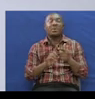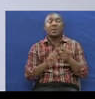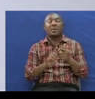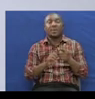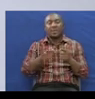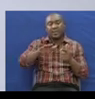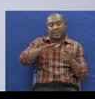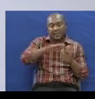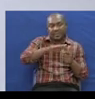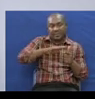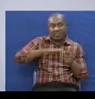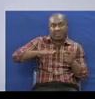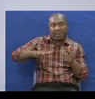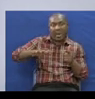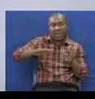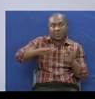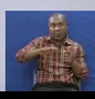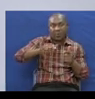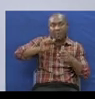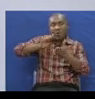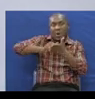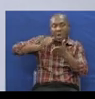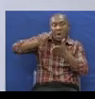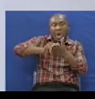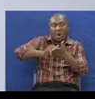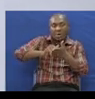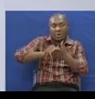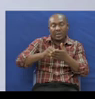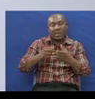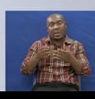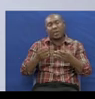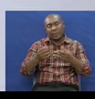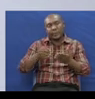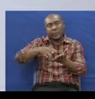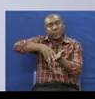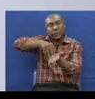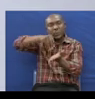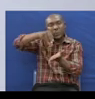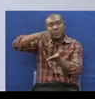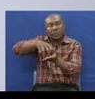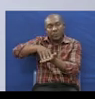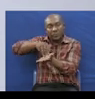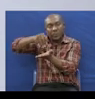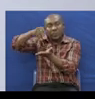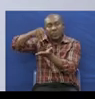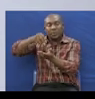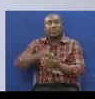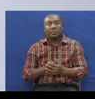Lithosphere is part of the hard rock and molten materials.